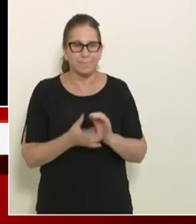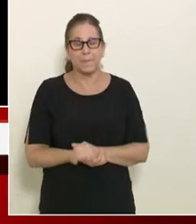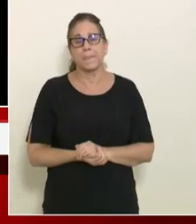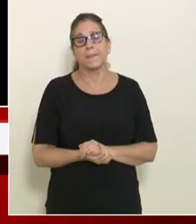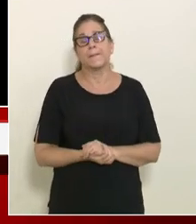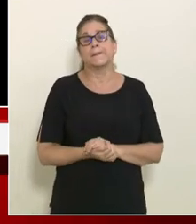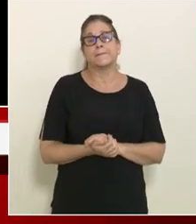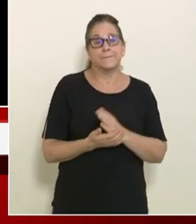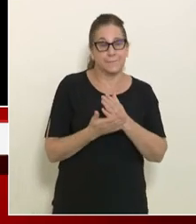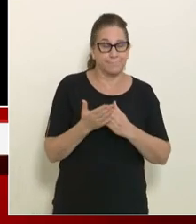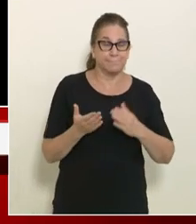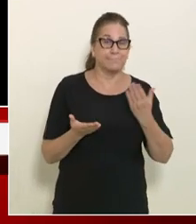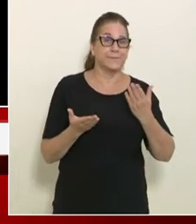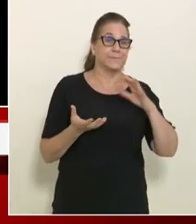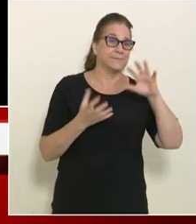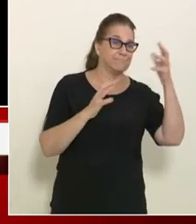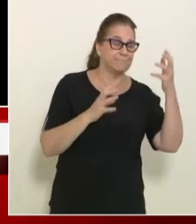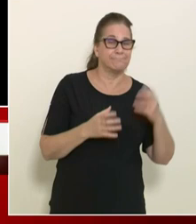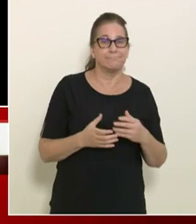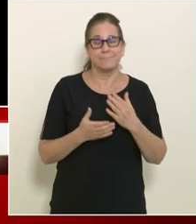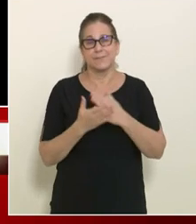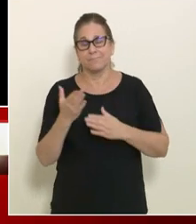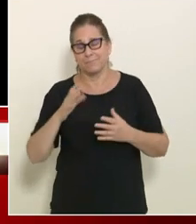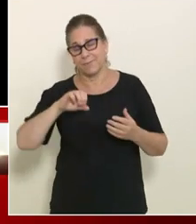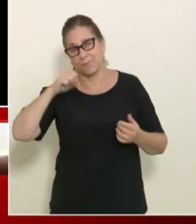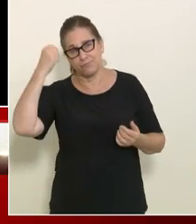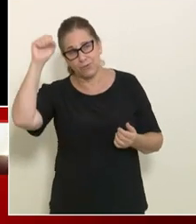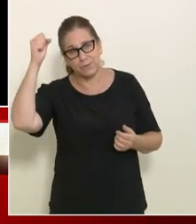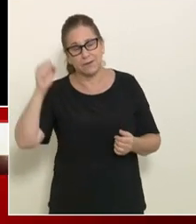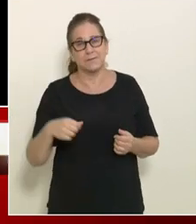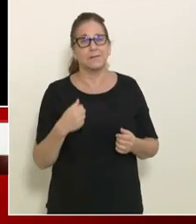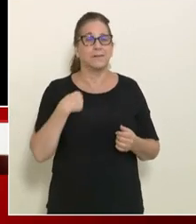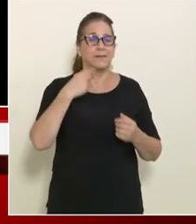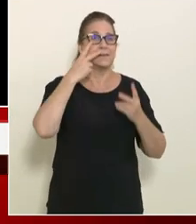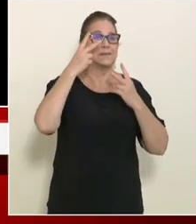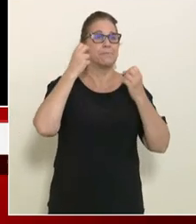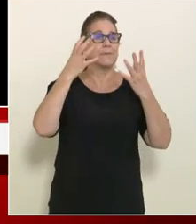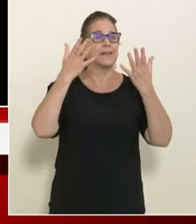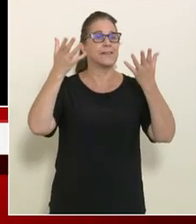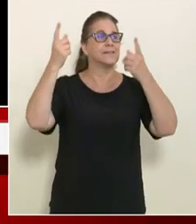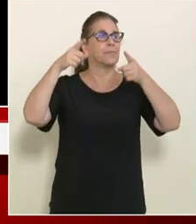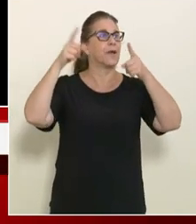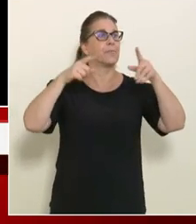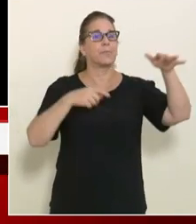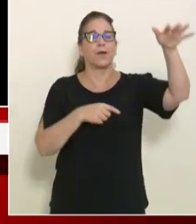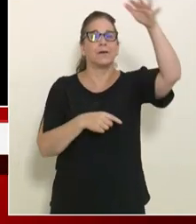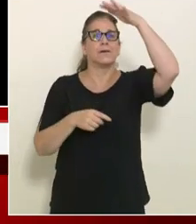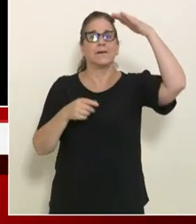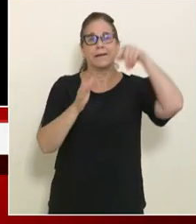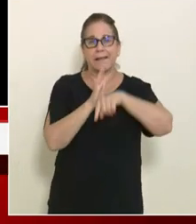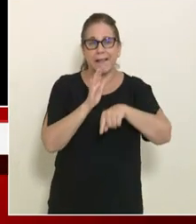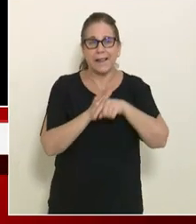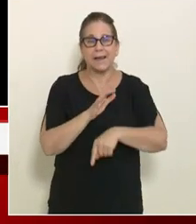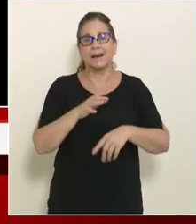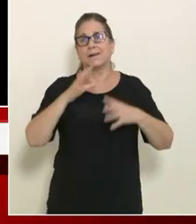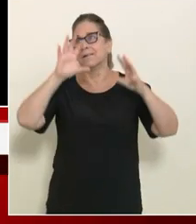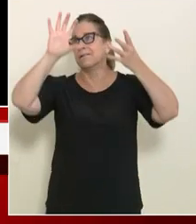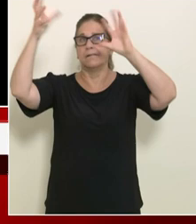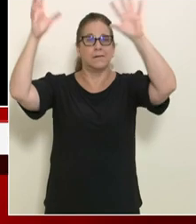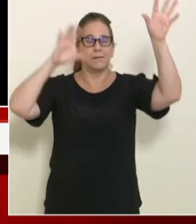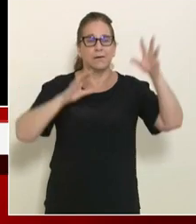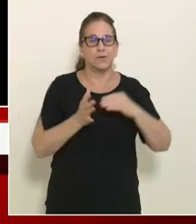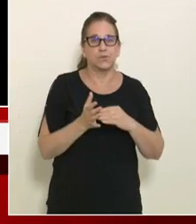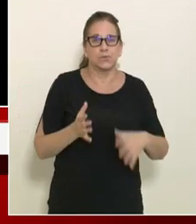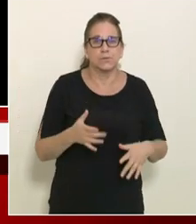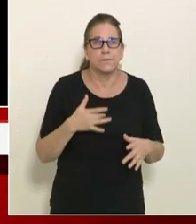the experience associated with the pandemic. And then finally, prepared. We are thinking about all of the tools and resources